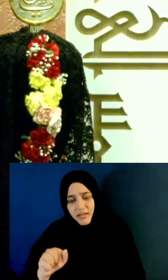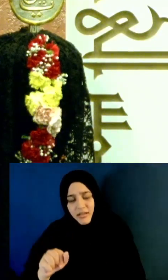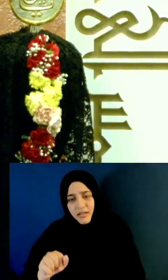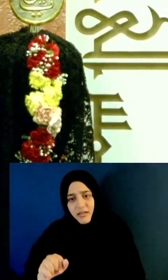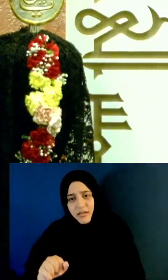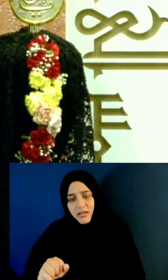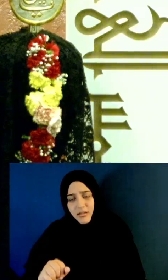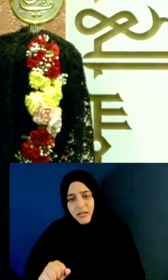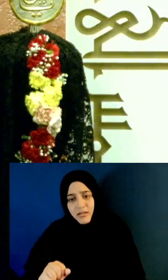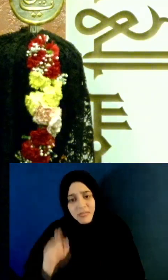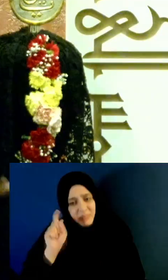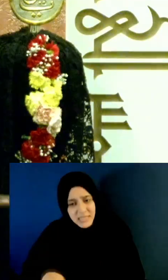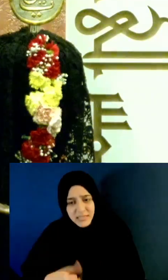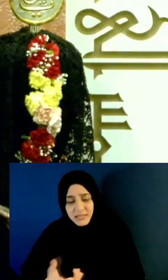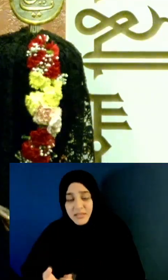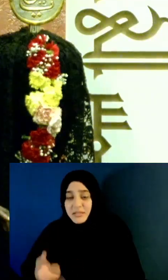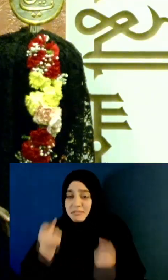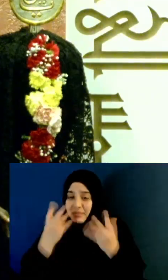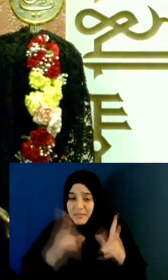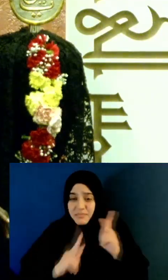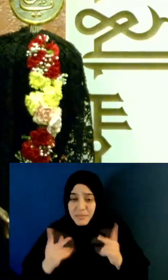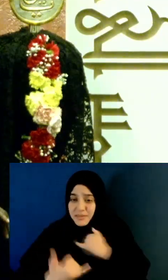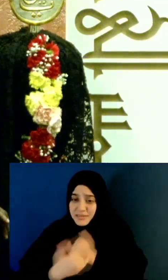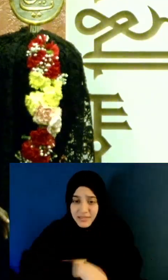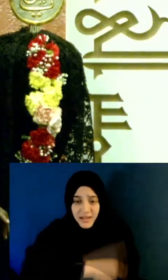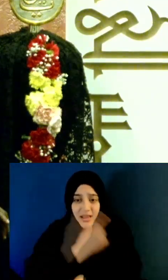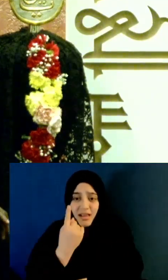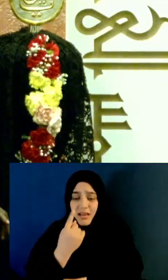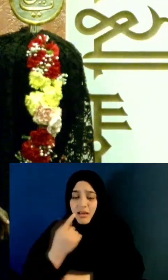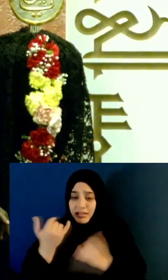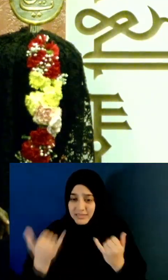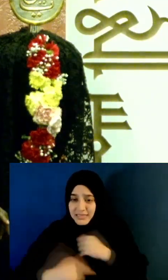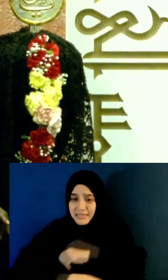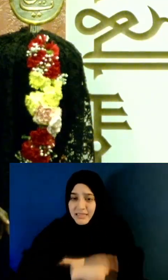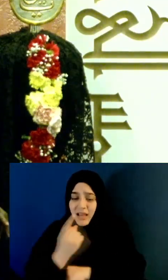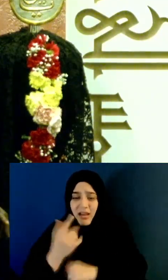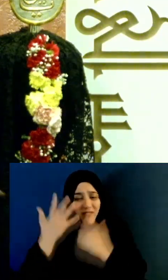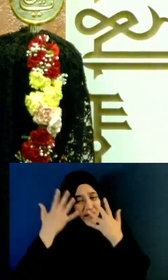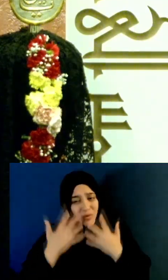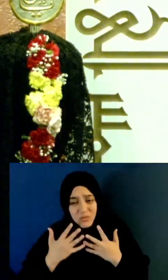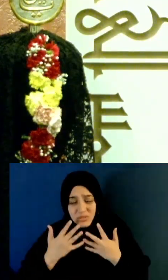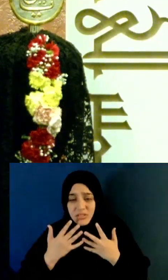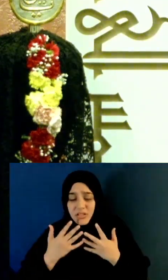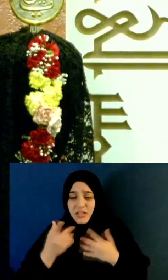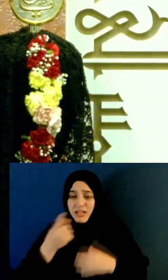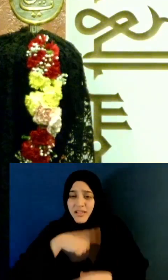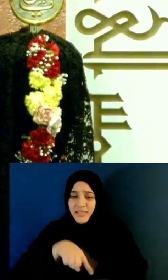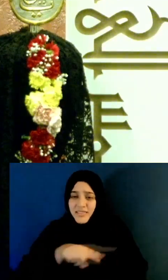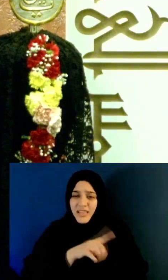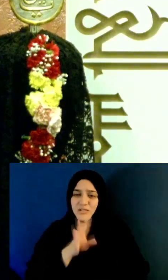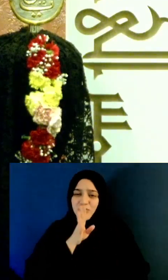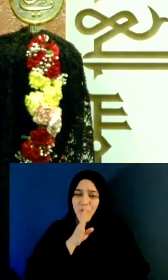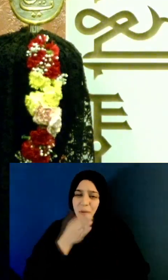There are people today, unfortunately, they even talk ill of matam.